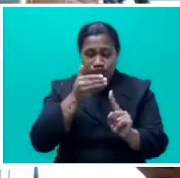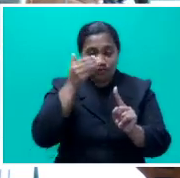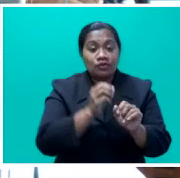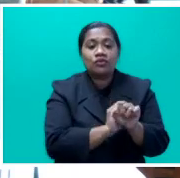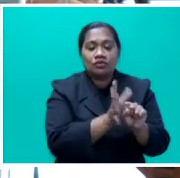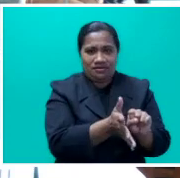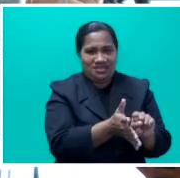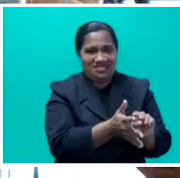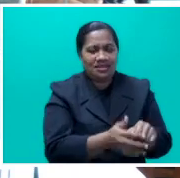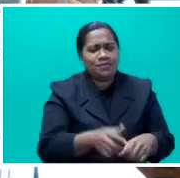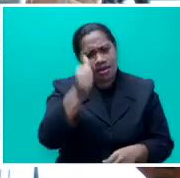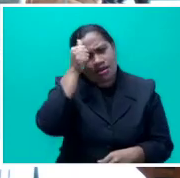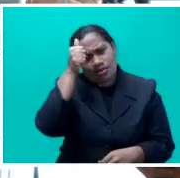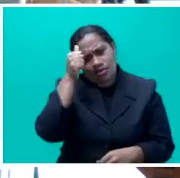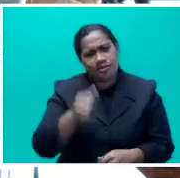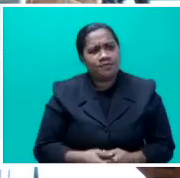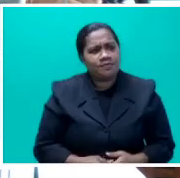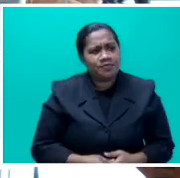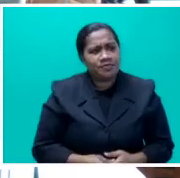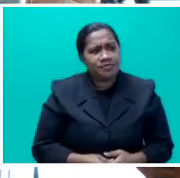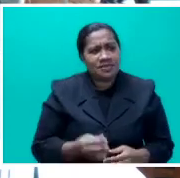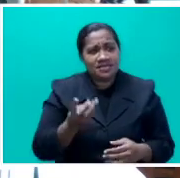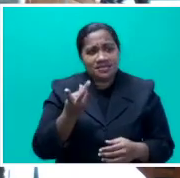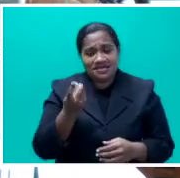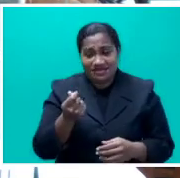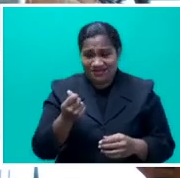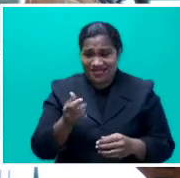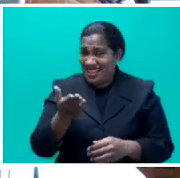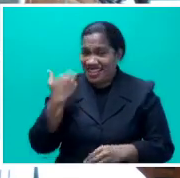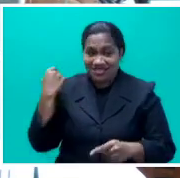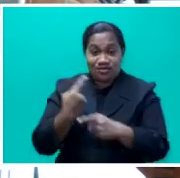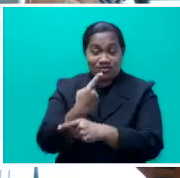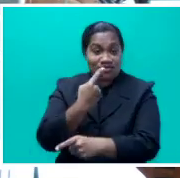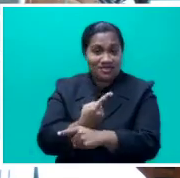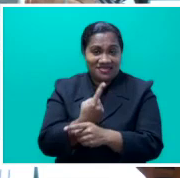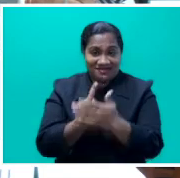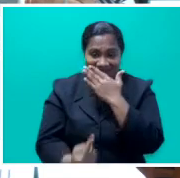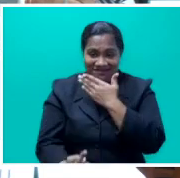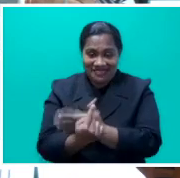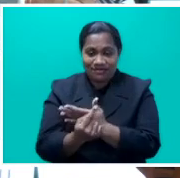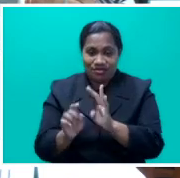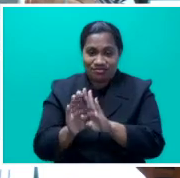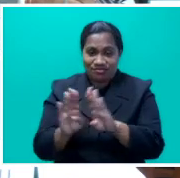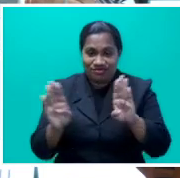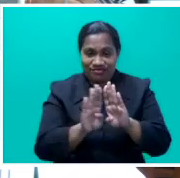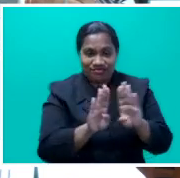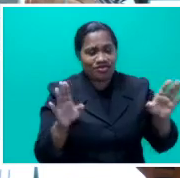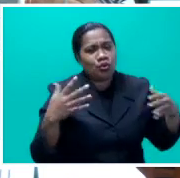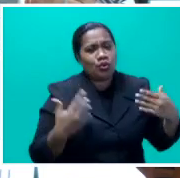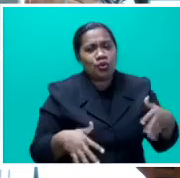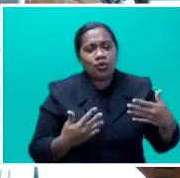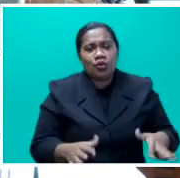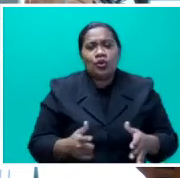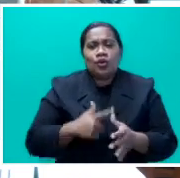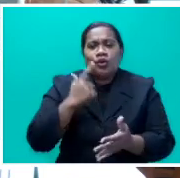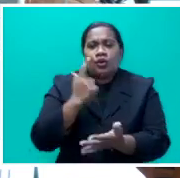the lifting of some of the restrictions last week brought a lot of relief to